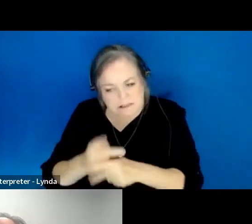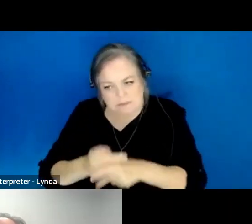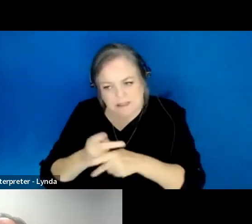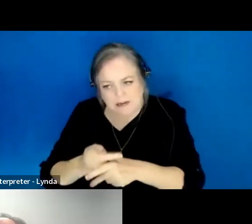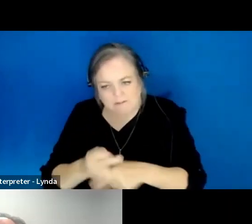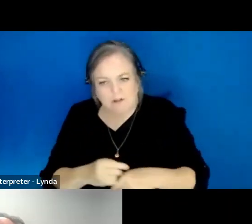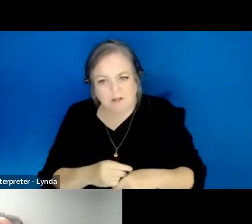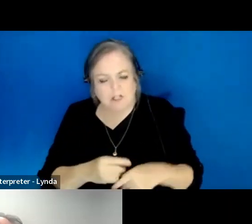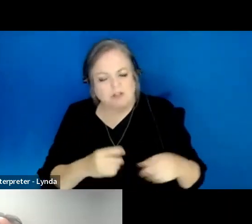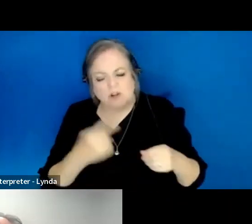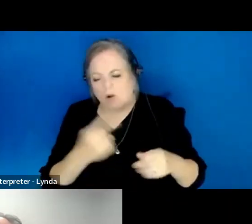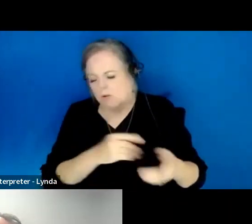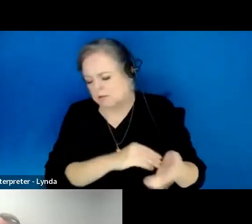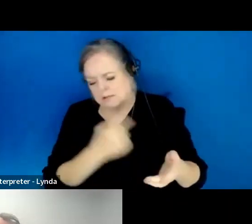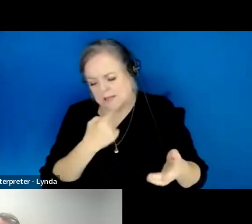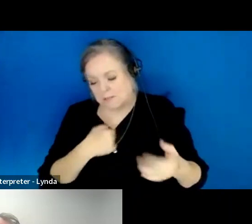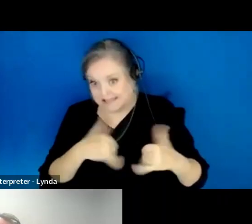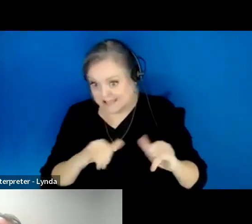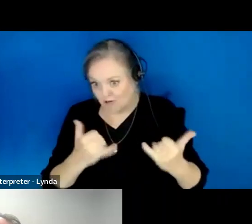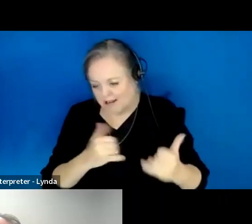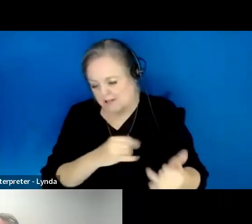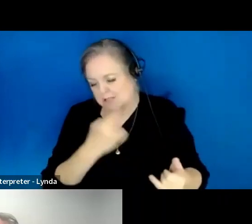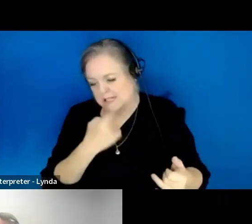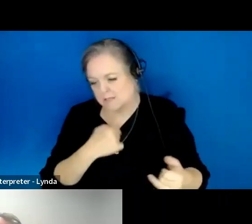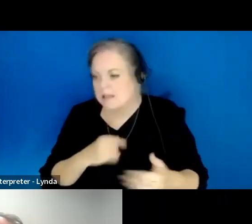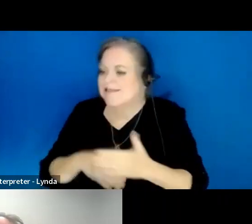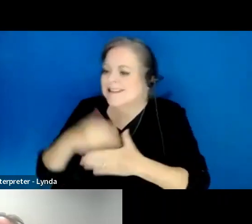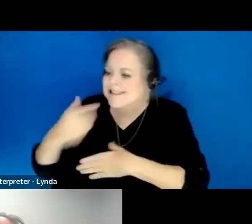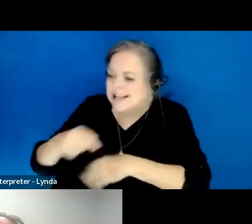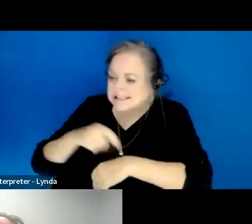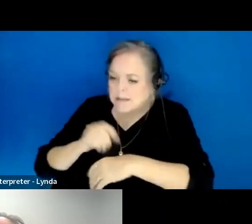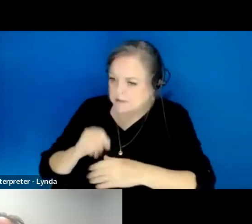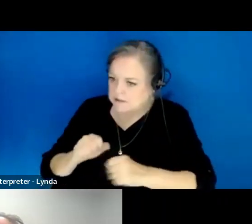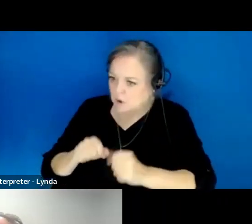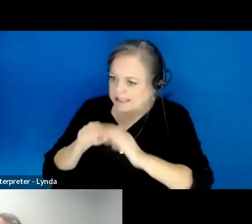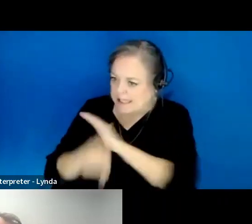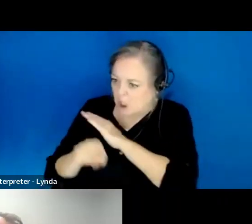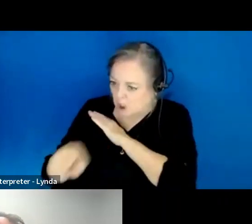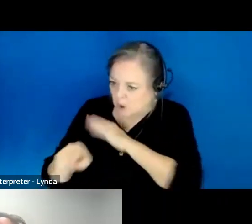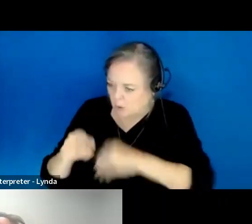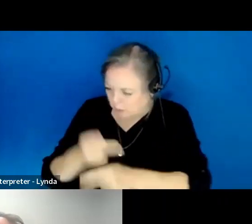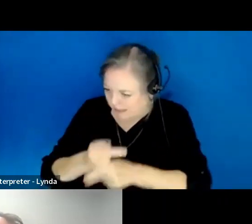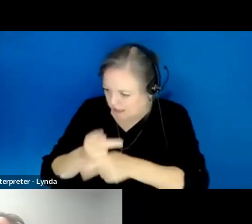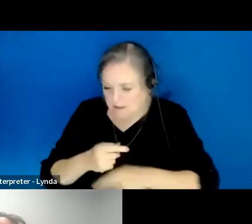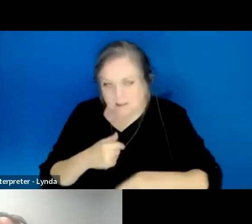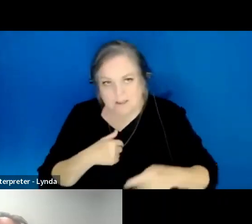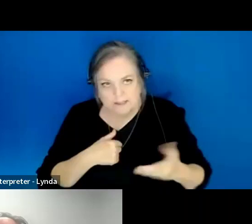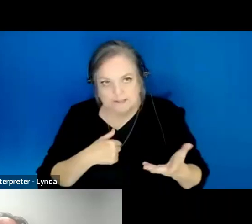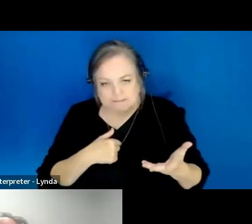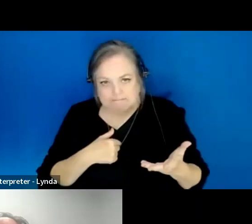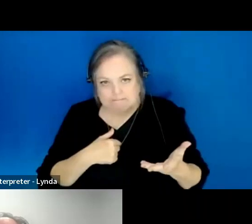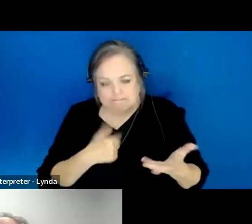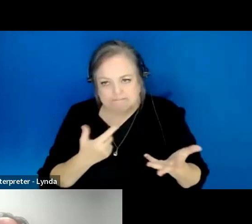me, still to this day, the next time it could kill you, so you better be careful. And I'm like,